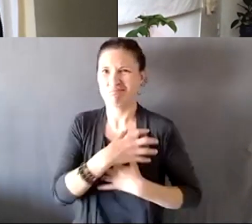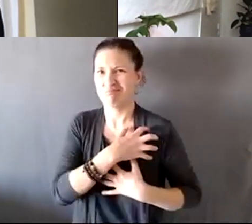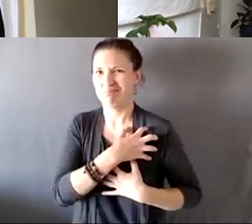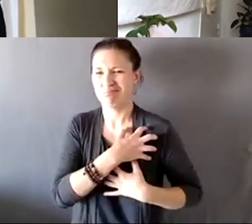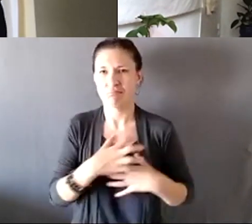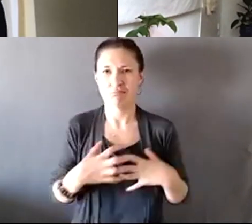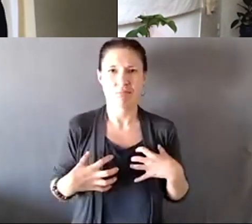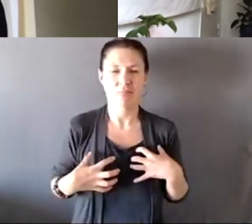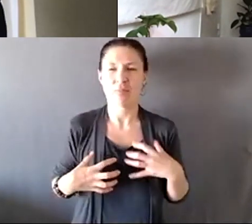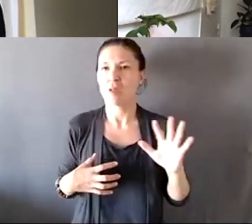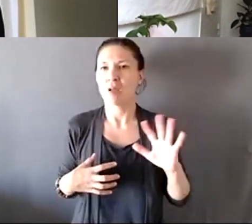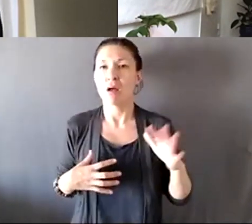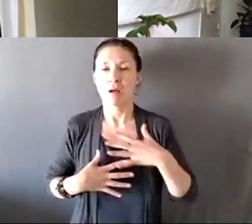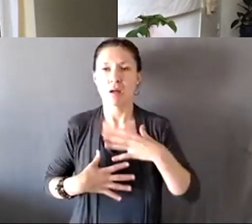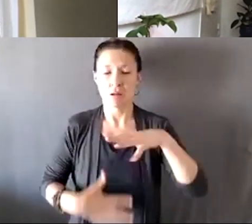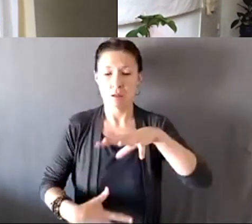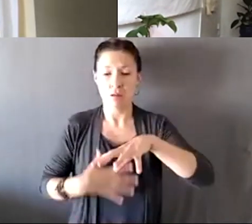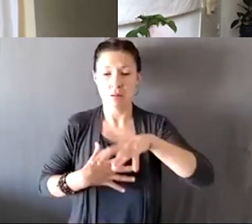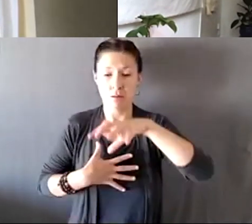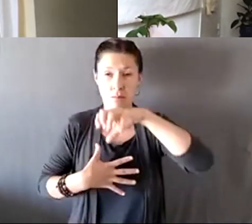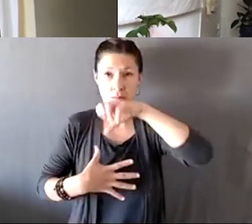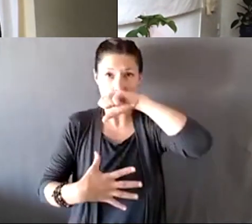releasing the tension.